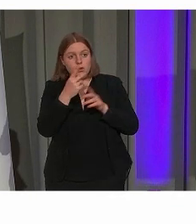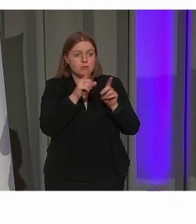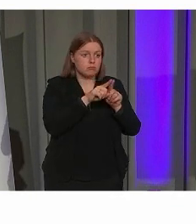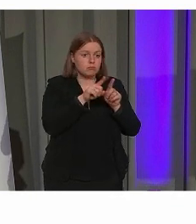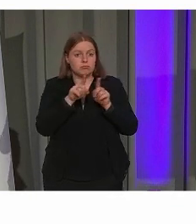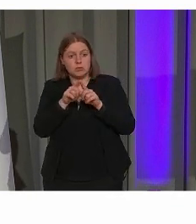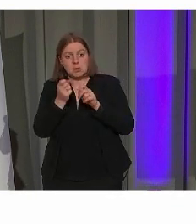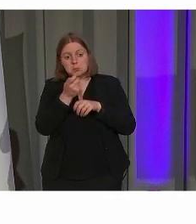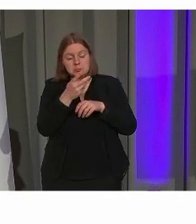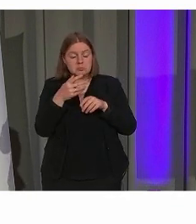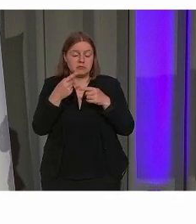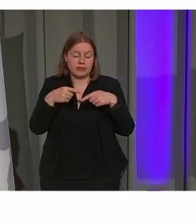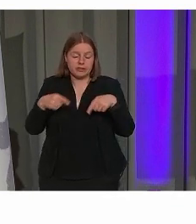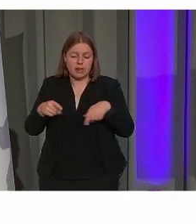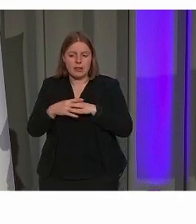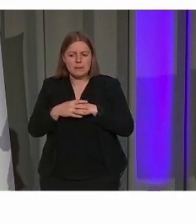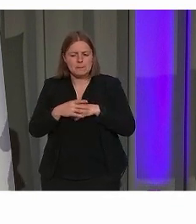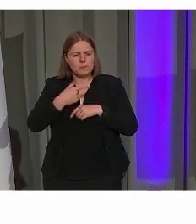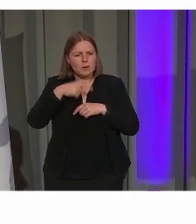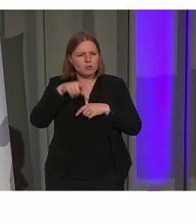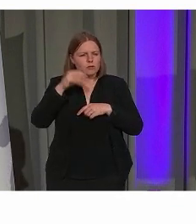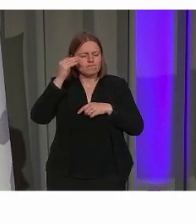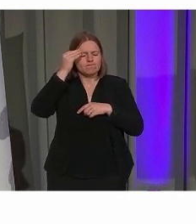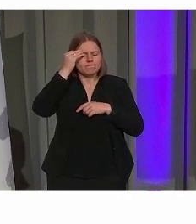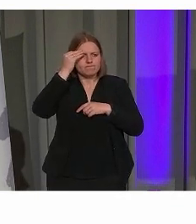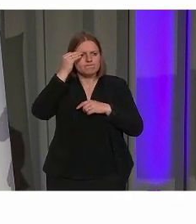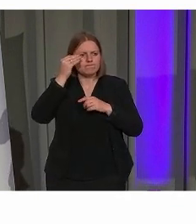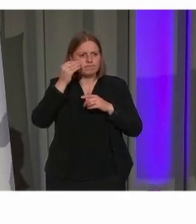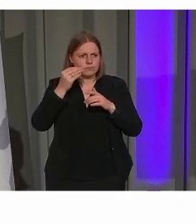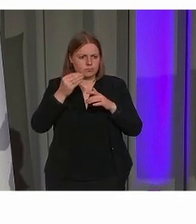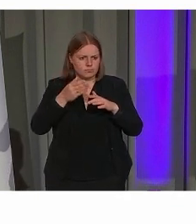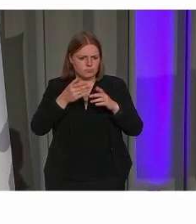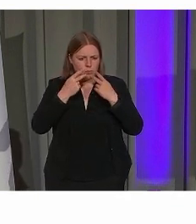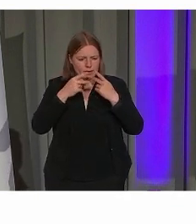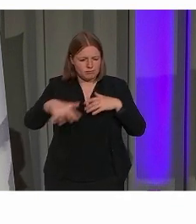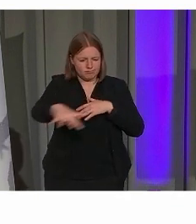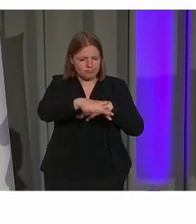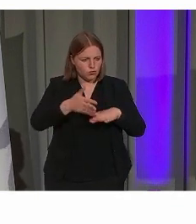building, when considering the accessibility of these environments.